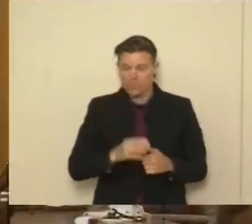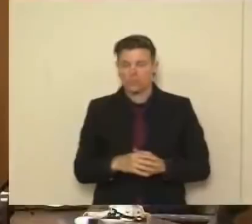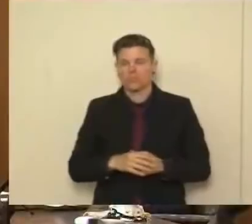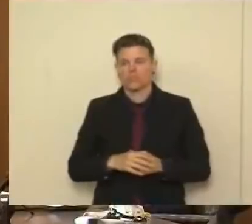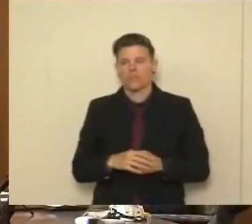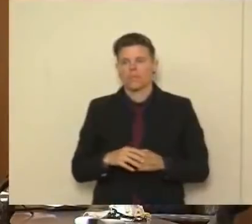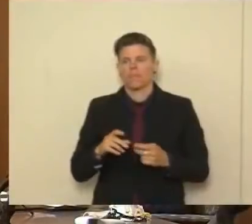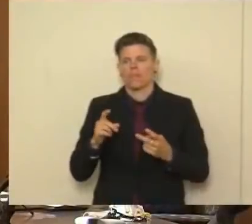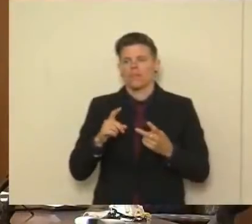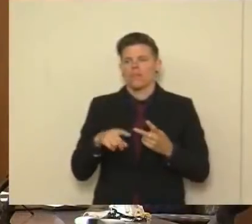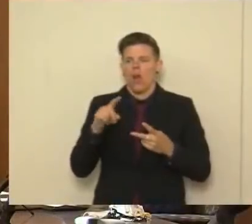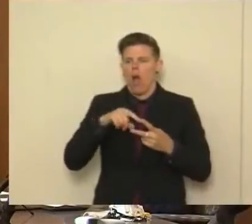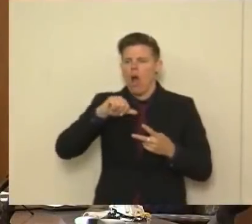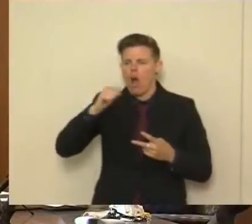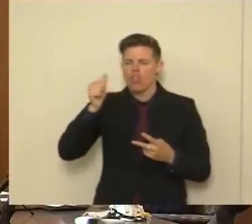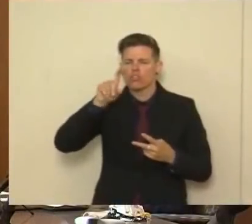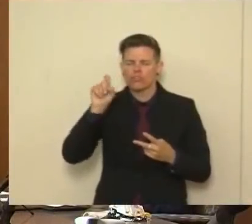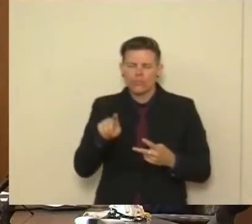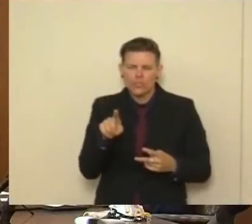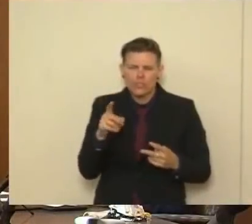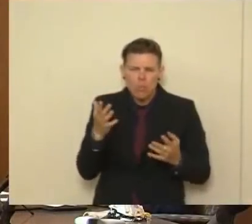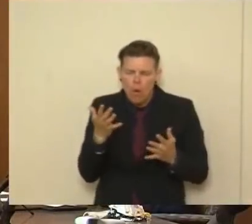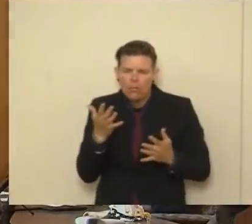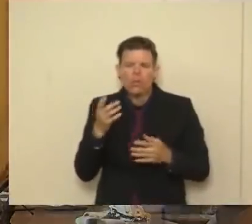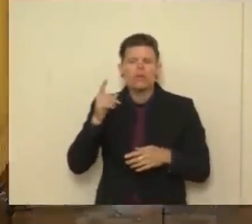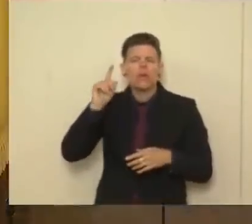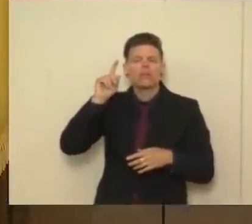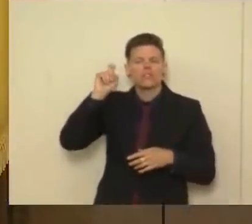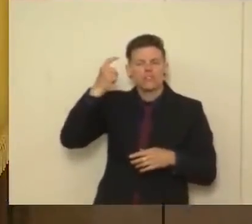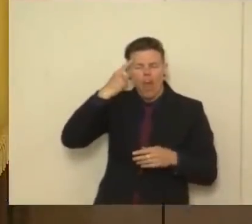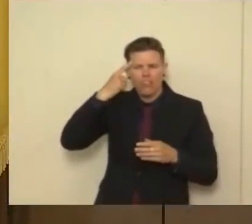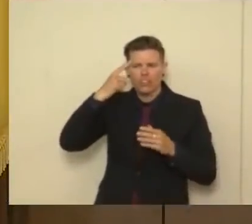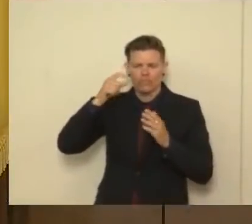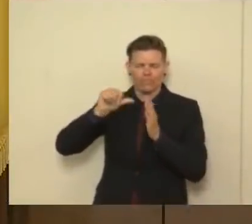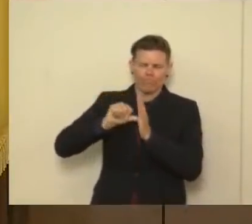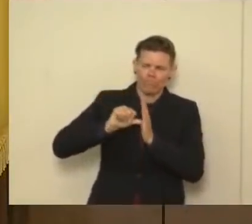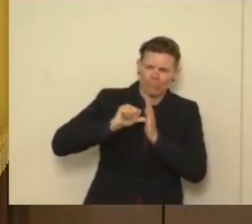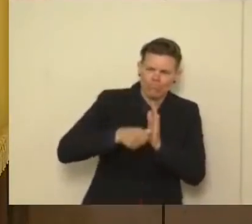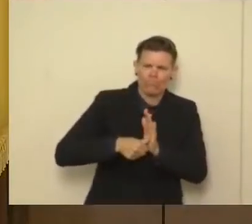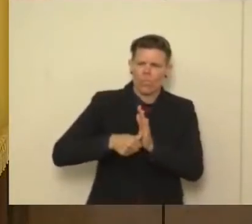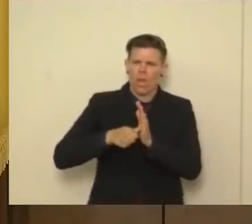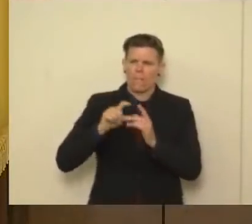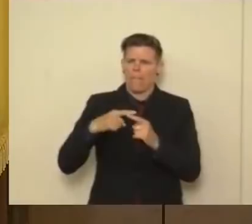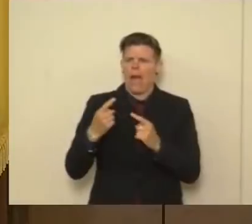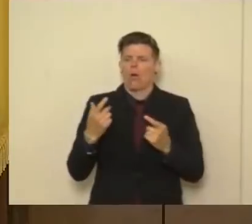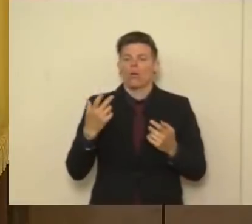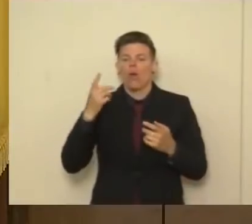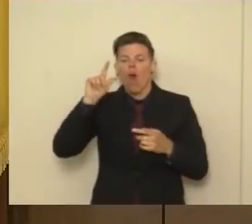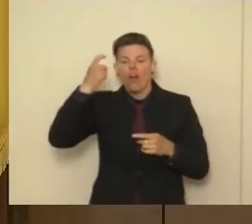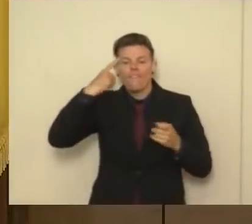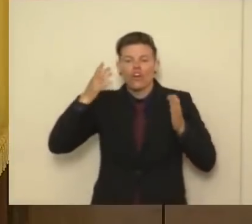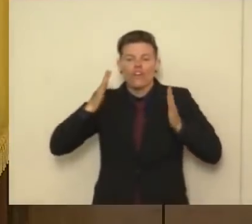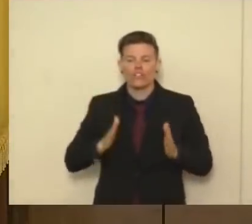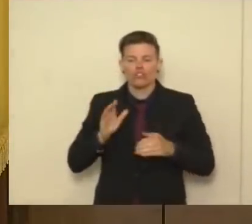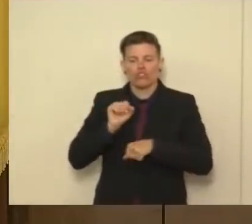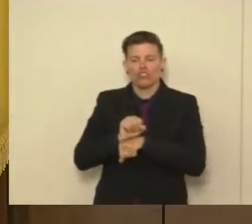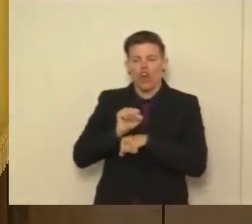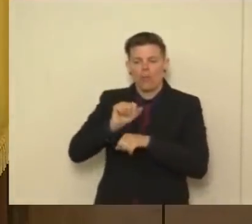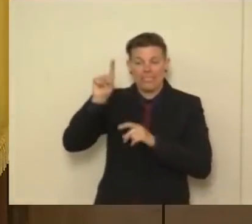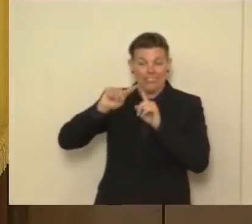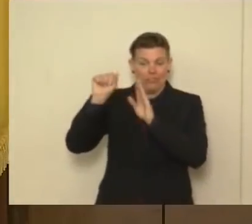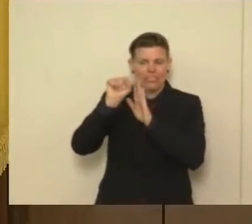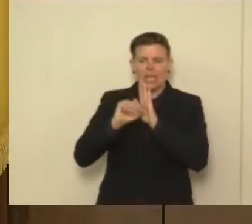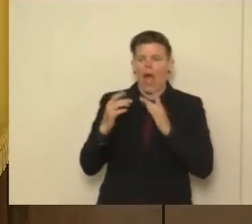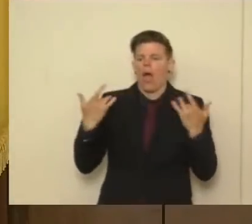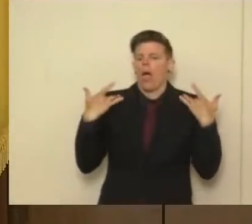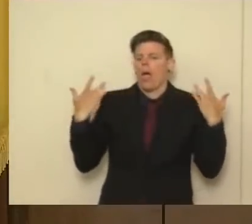governors defer to county levels. And Thank what you. about our And I state? need help with that, and I apologize. I'll try not to be as long-winded, and I know the people who are viewing